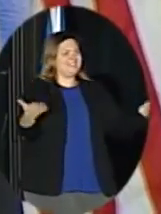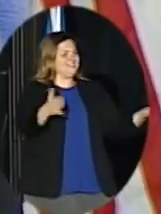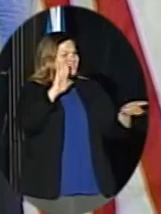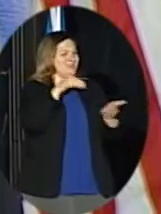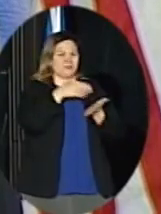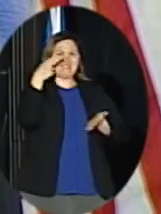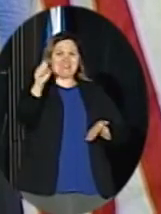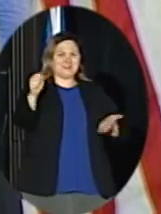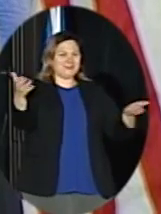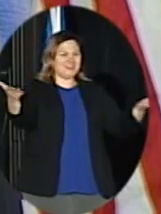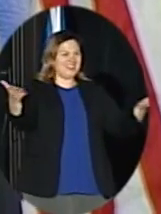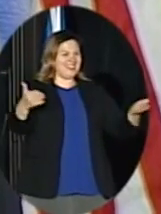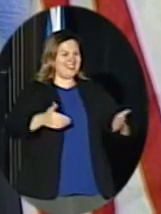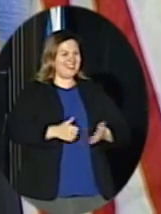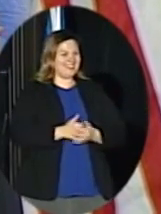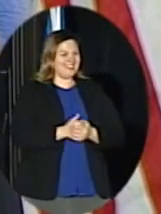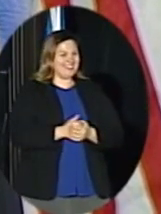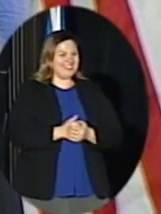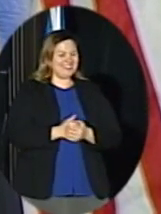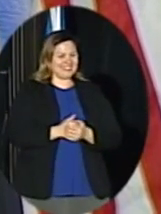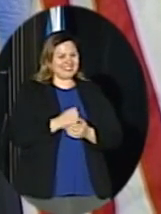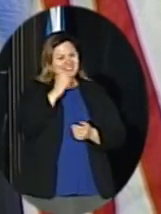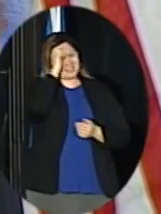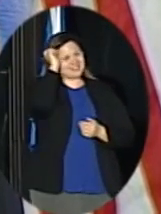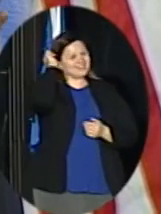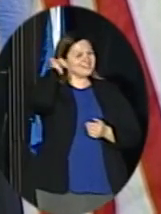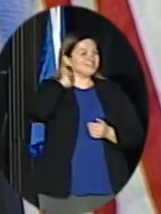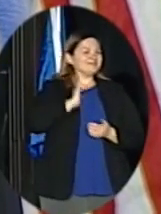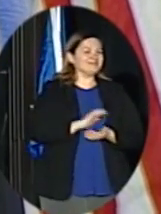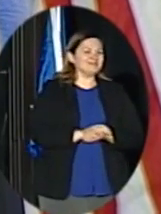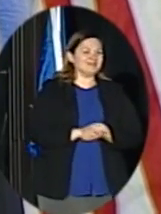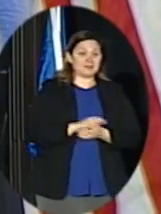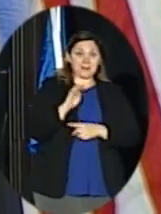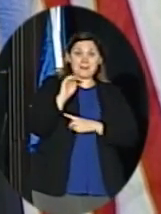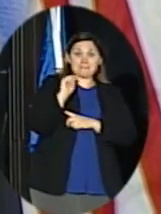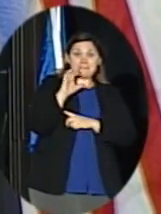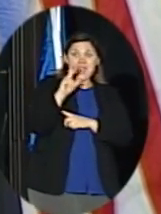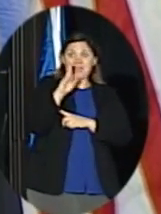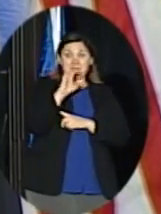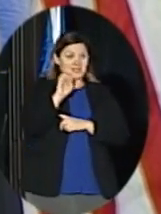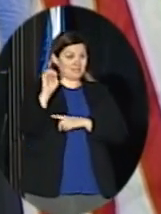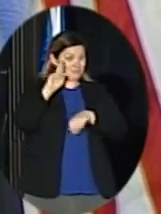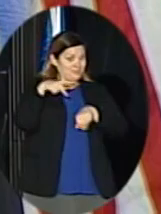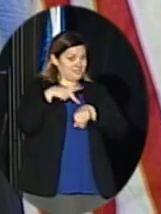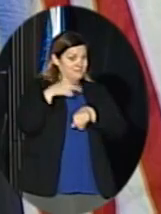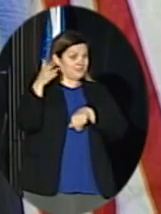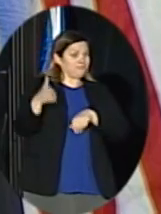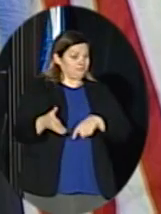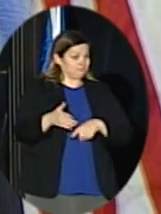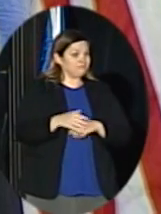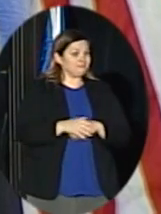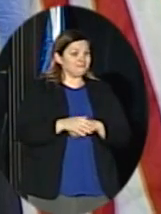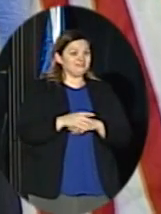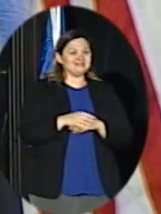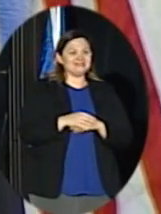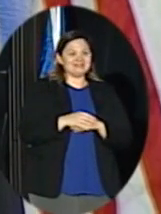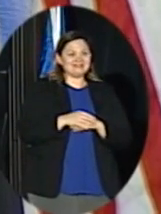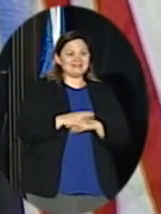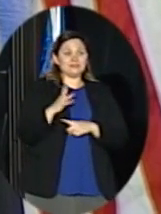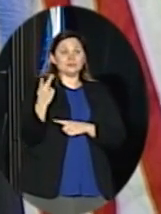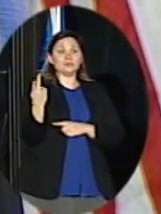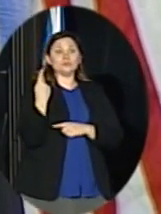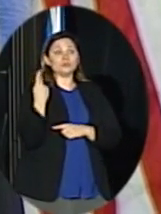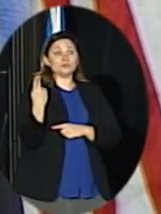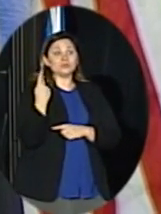I do want to set one thing straight though. Ms. McBee, our incredible principal, said that she and I spent at least 4 years